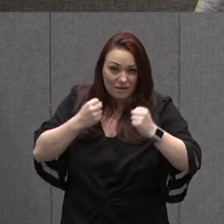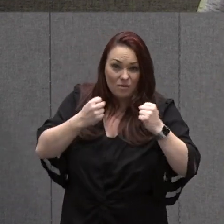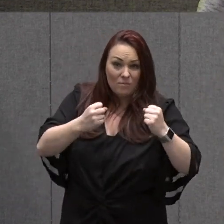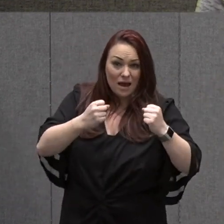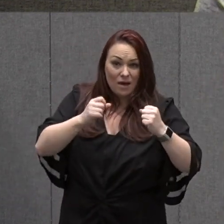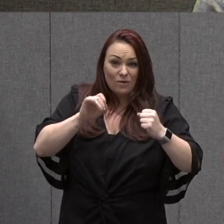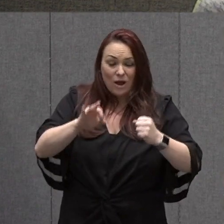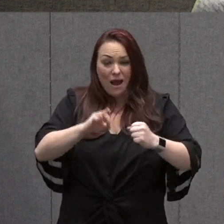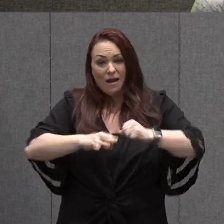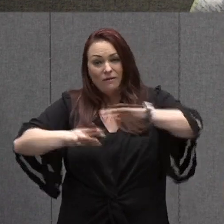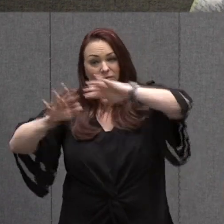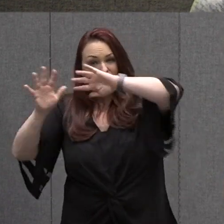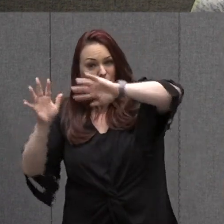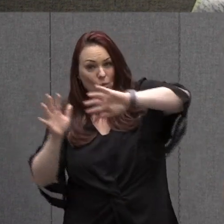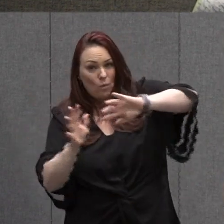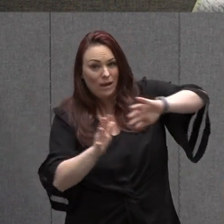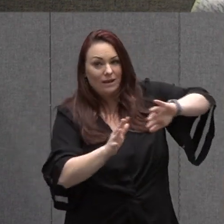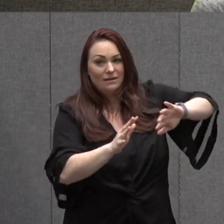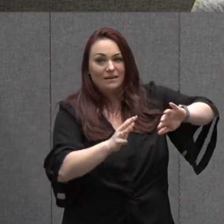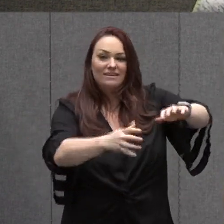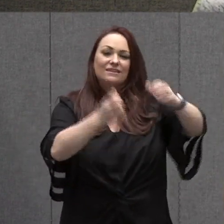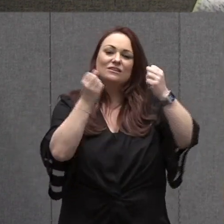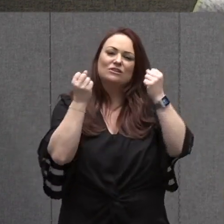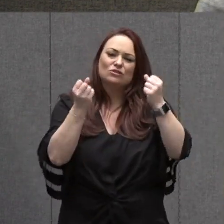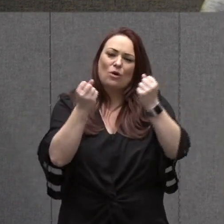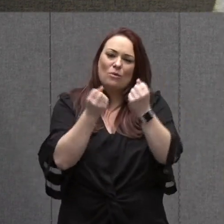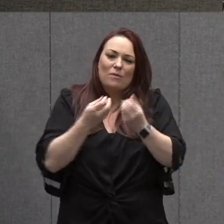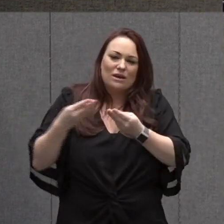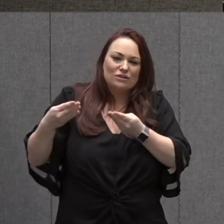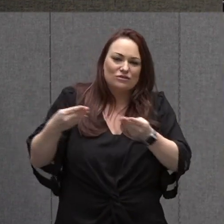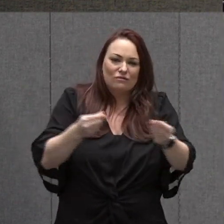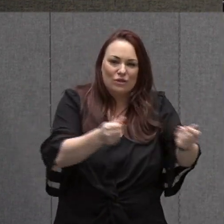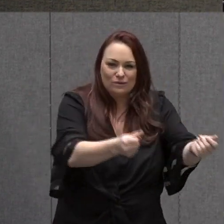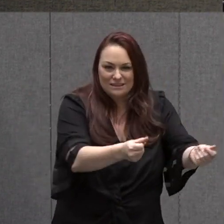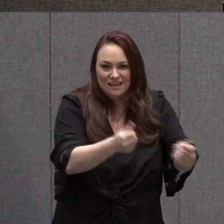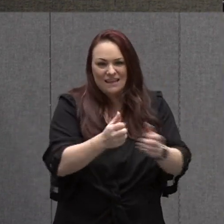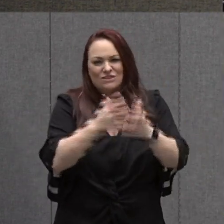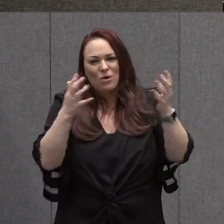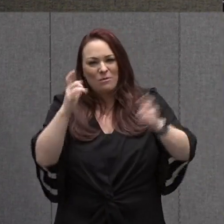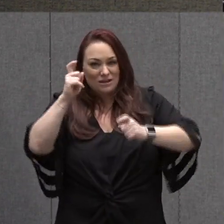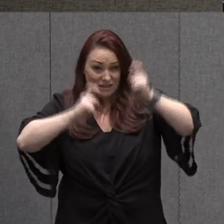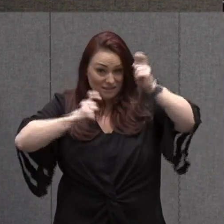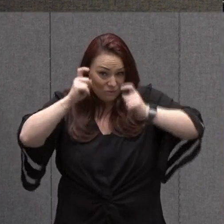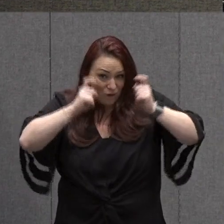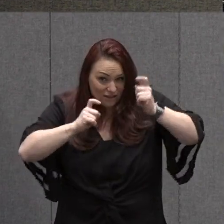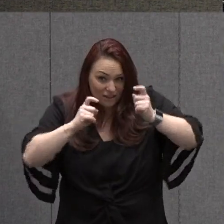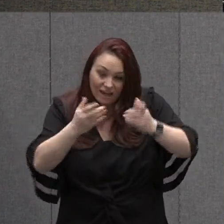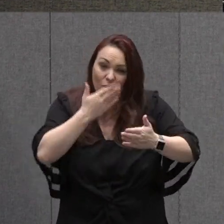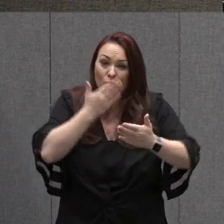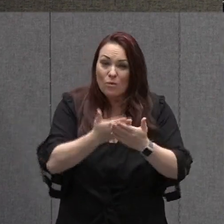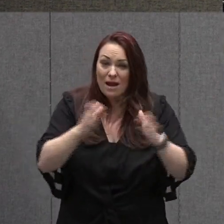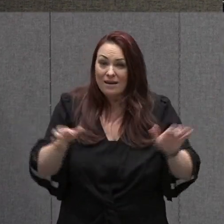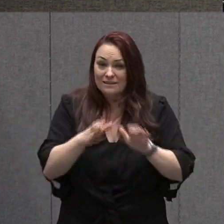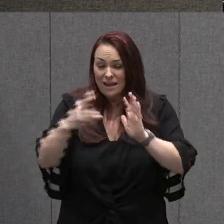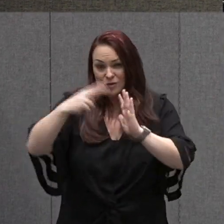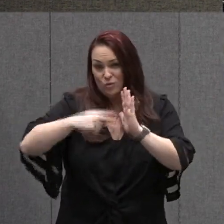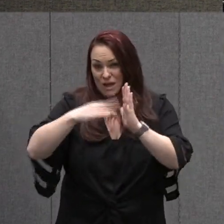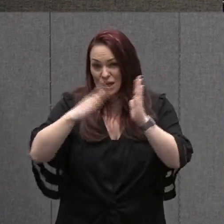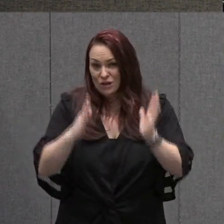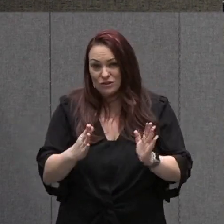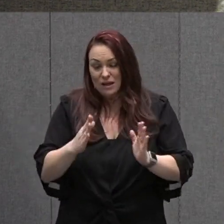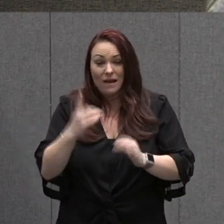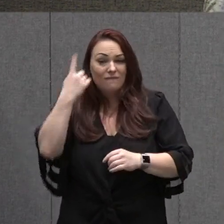wind. So much fluency and expression. Well done, readers. For our adults that are watching,